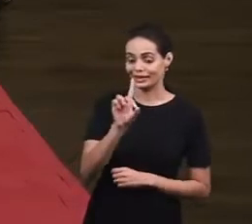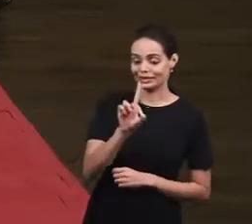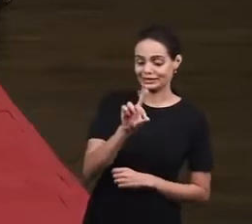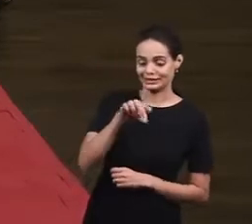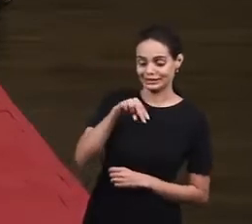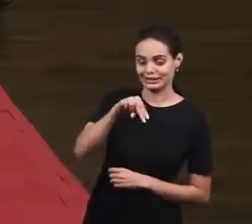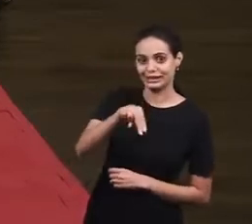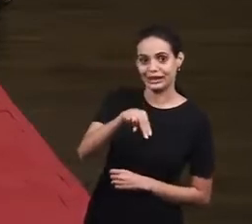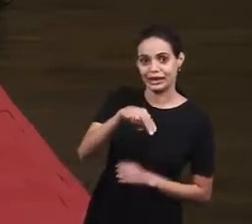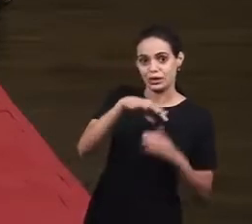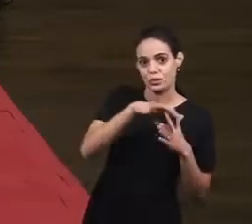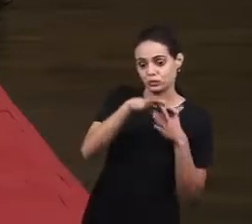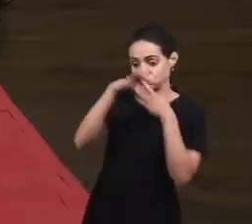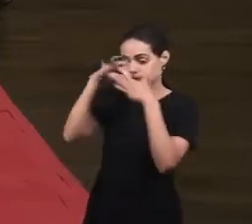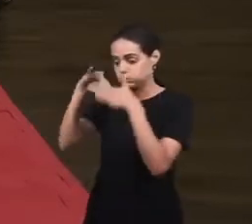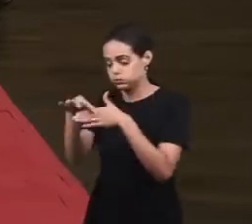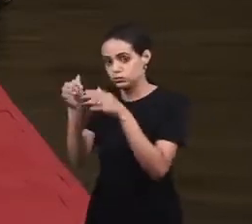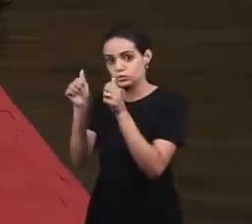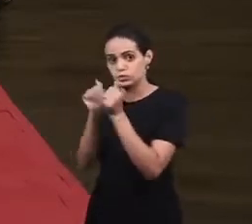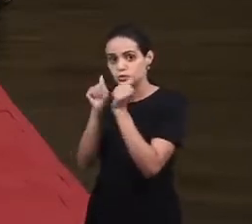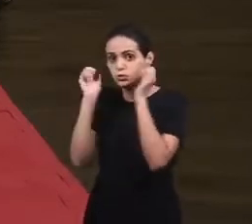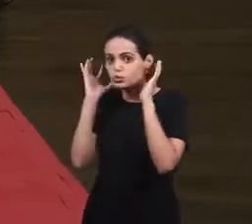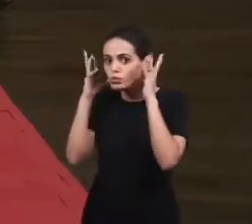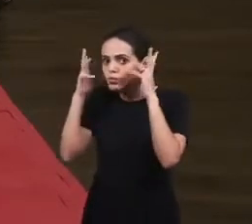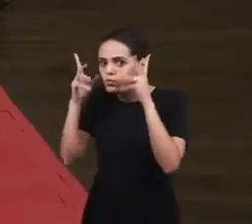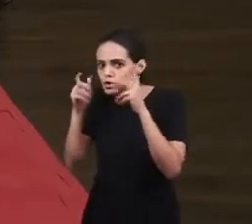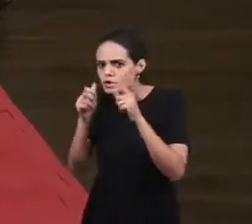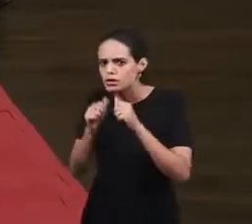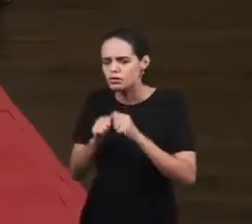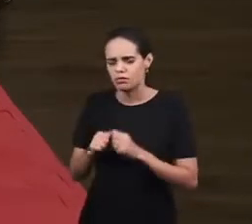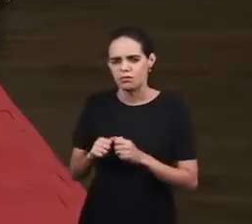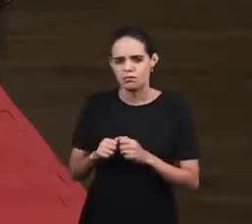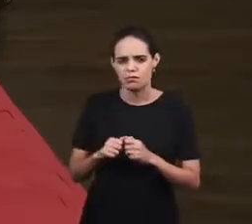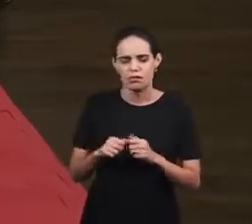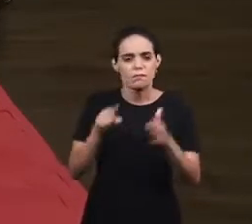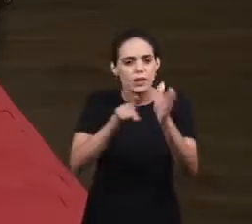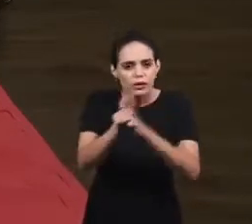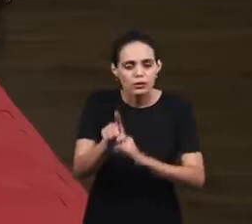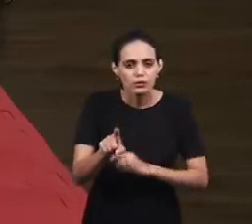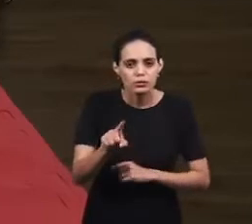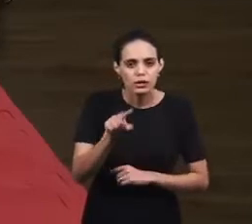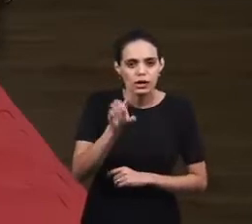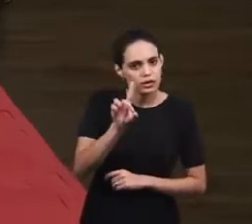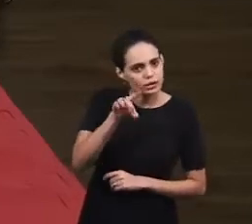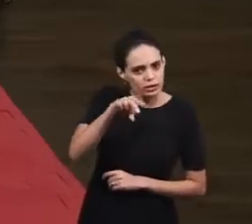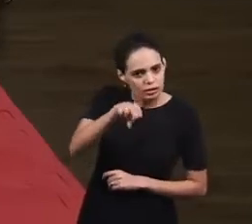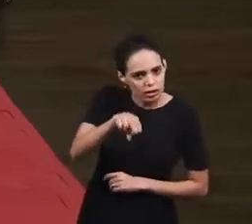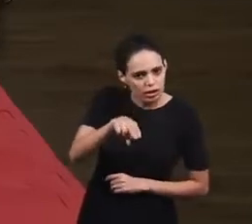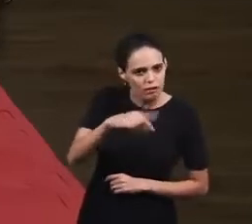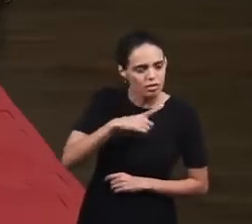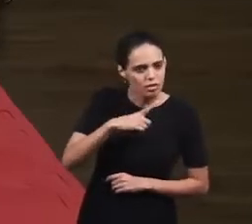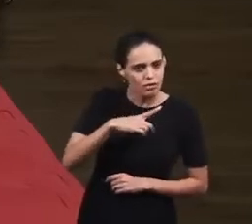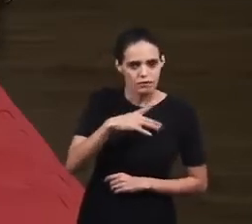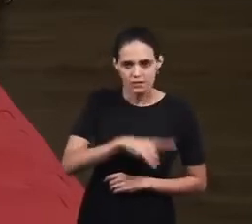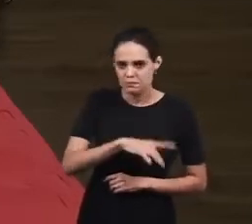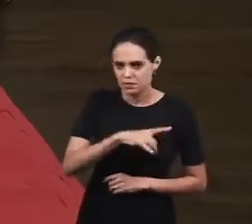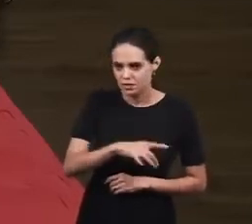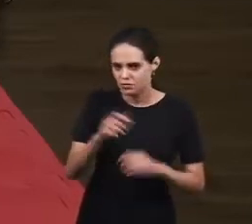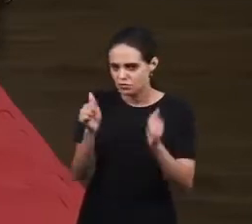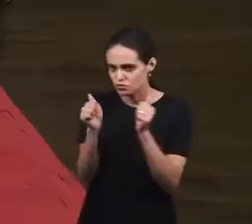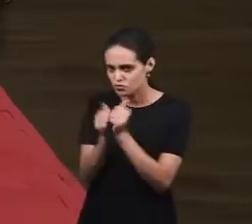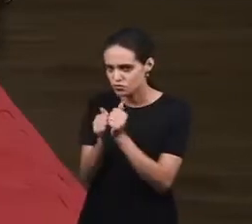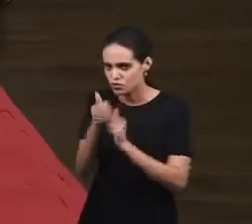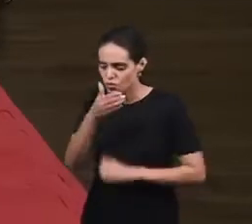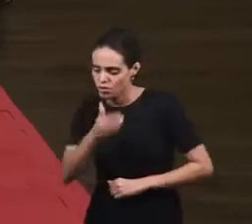Daniel was placed inside the den. And I ask you, do you think Daniel was scared to go inside the den of the lions?